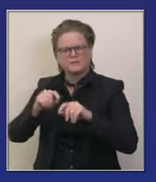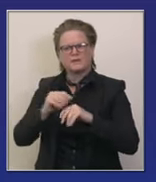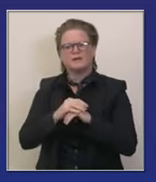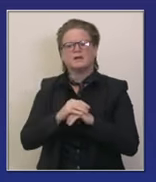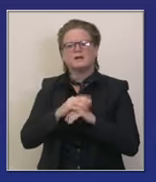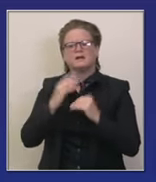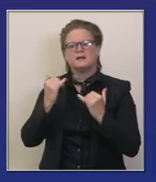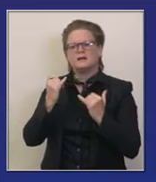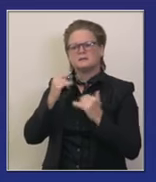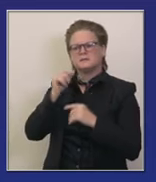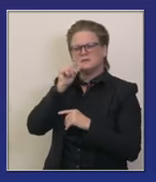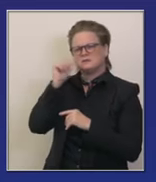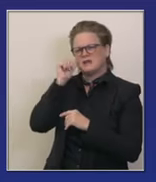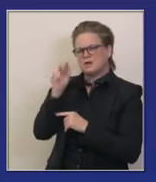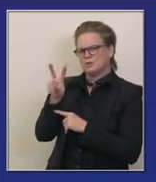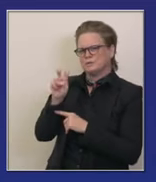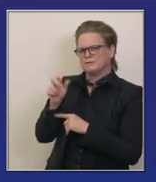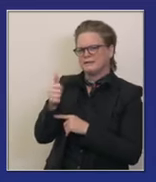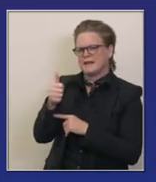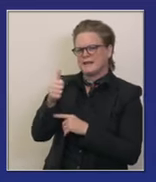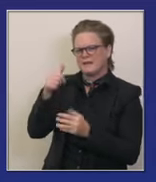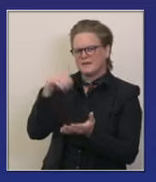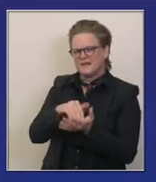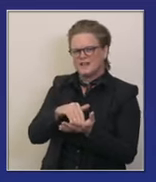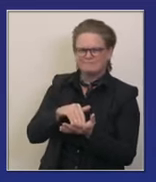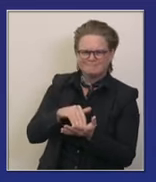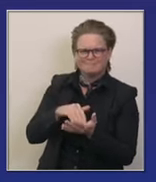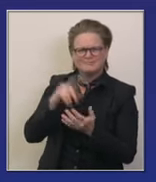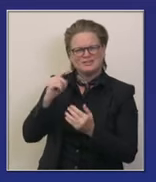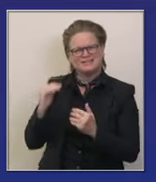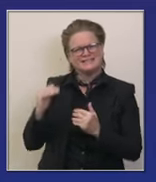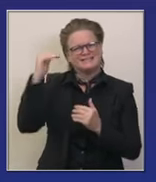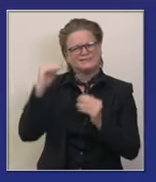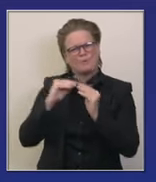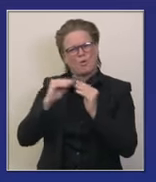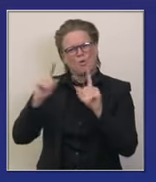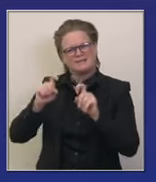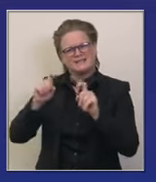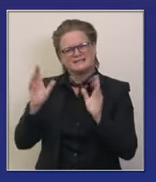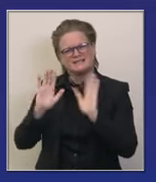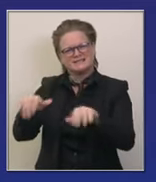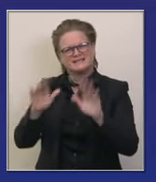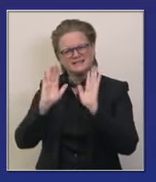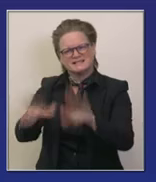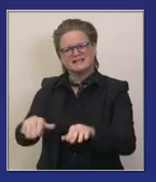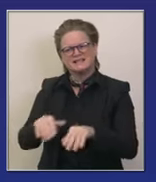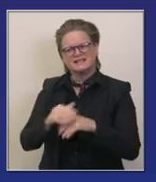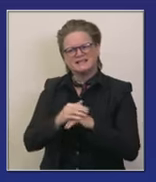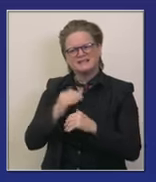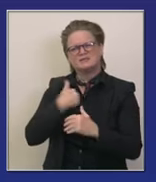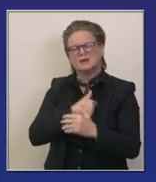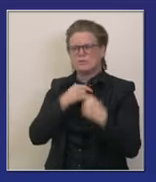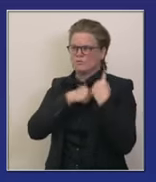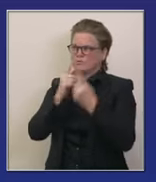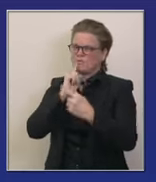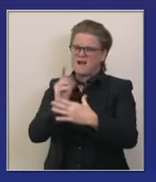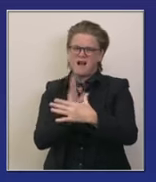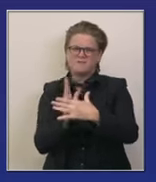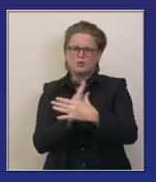We want to get those numbers up over 25 million, getting close to 26 million tests have been conducted in the state. I think